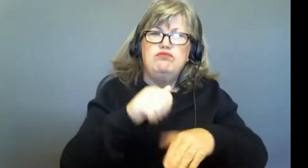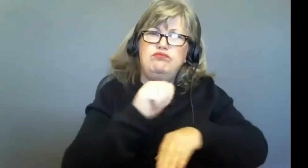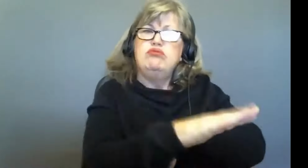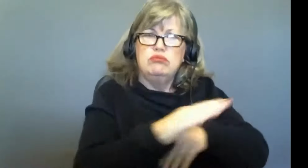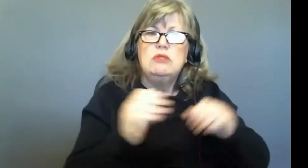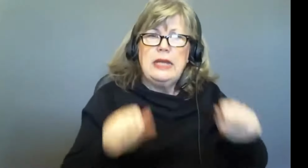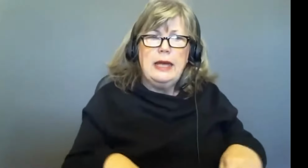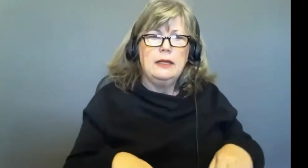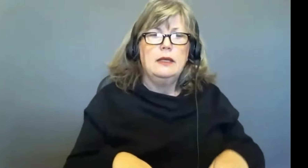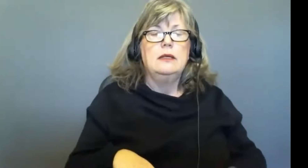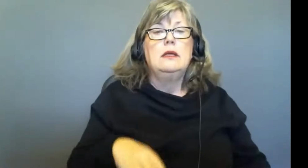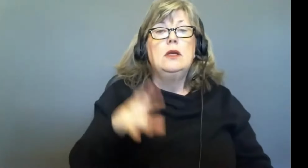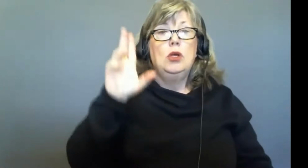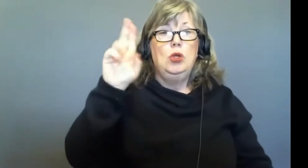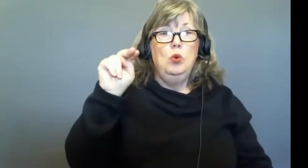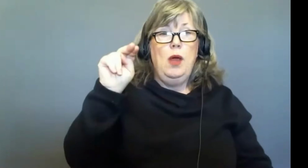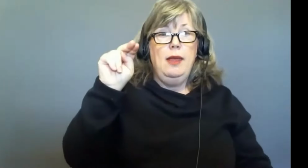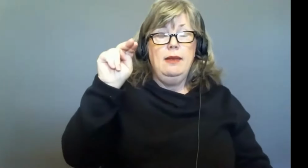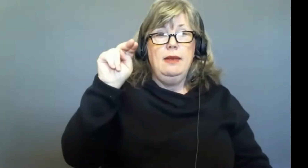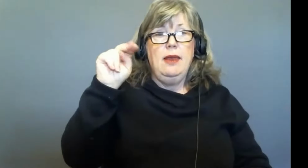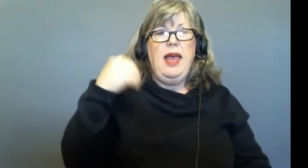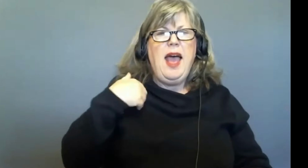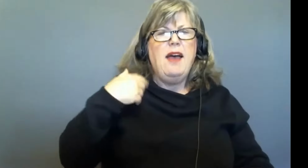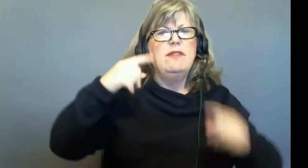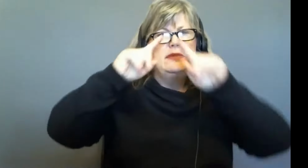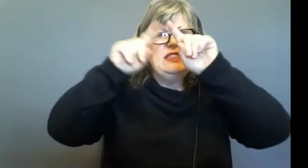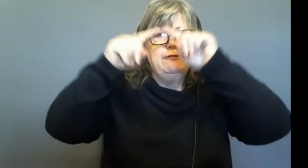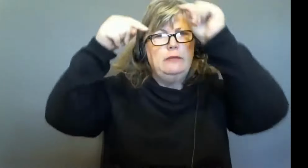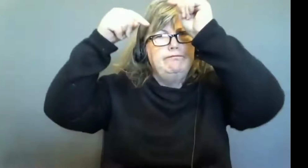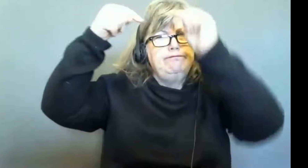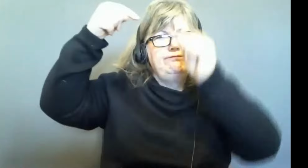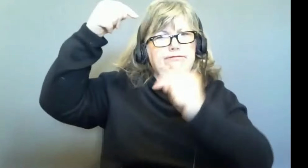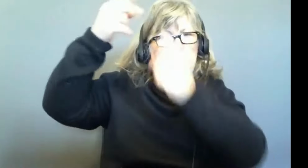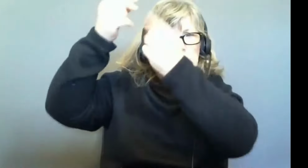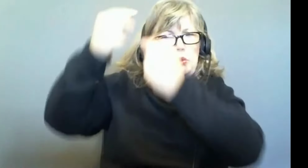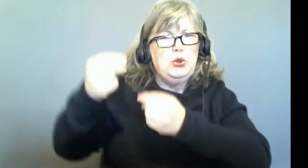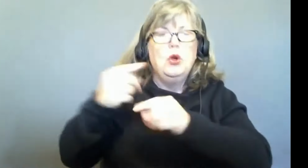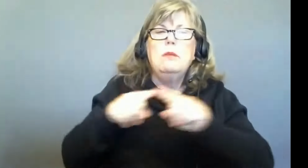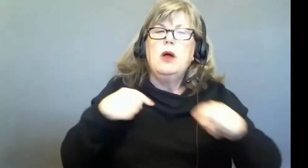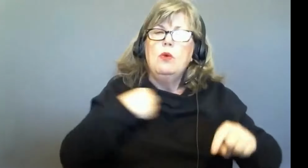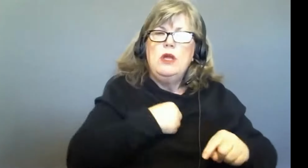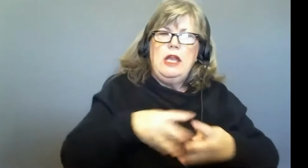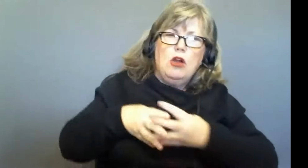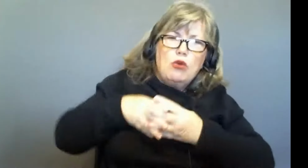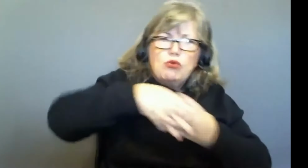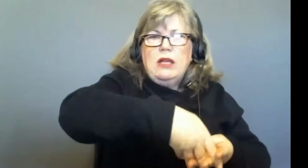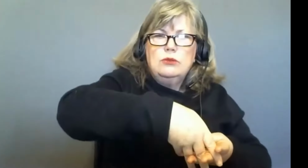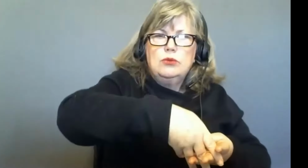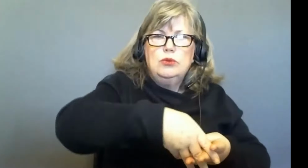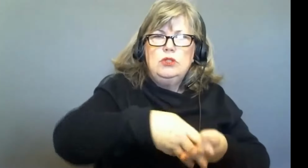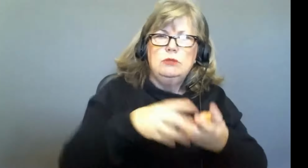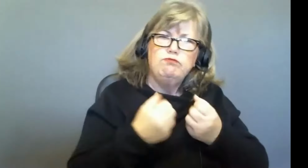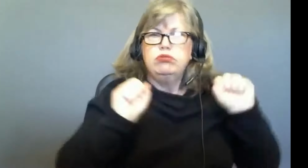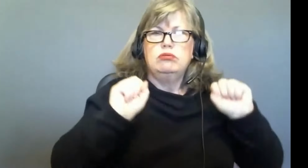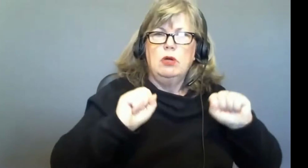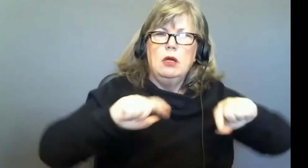done at the UN from the top down, but we need a grassroots movement from the bottom up. And I would challenge